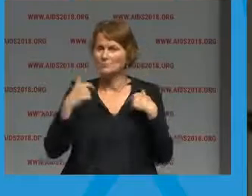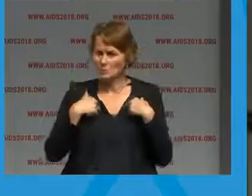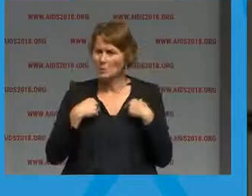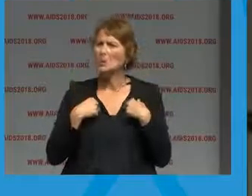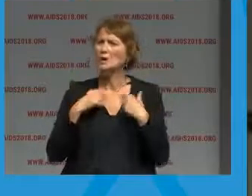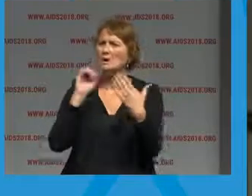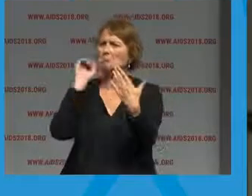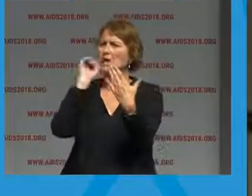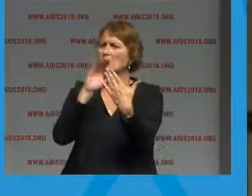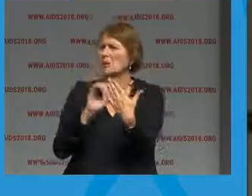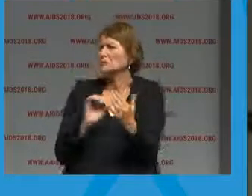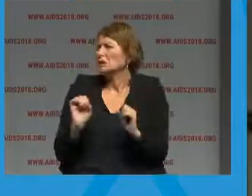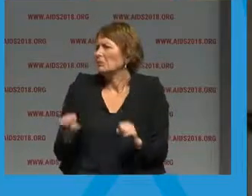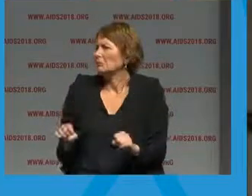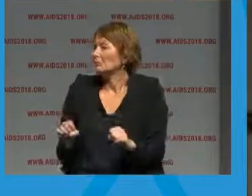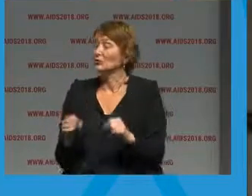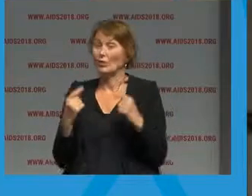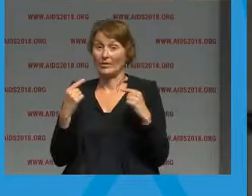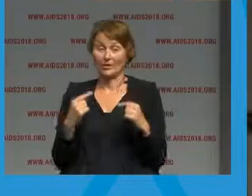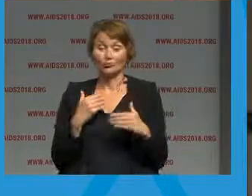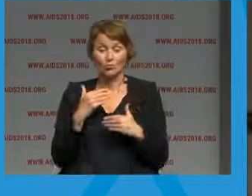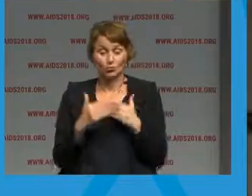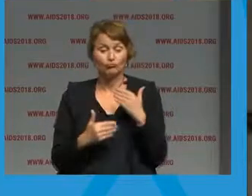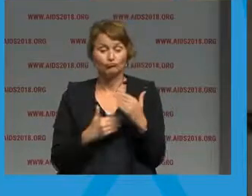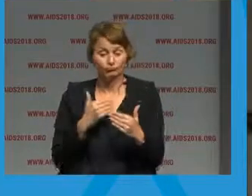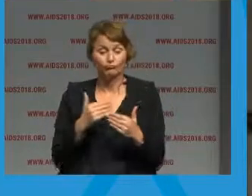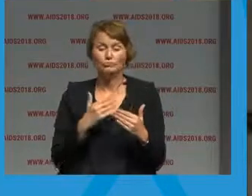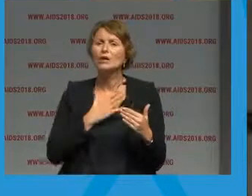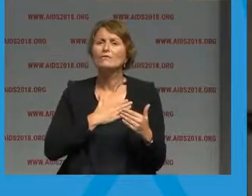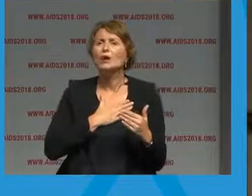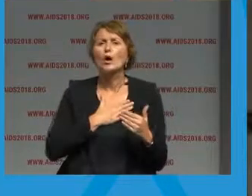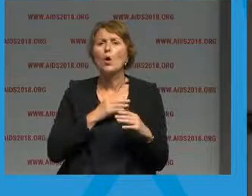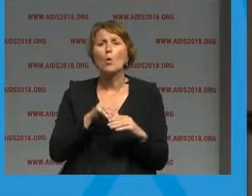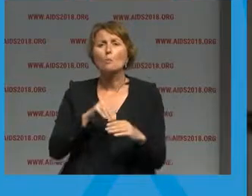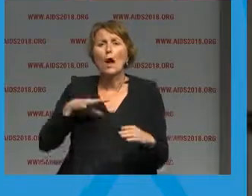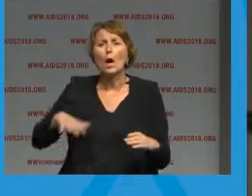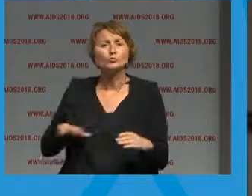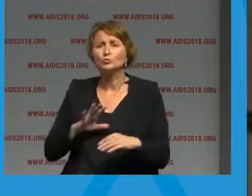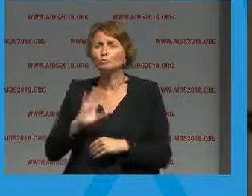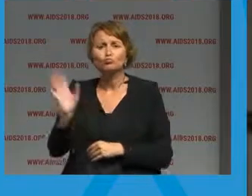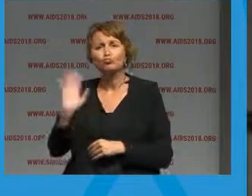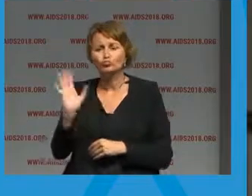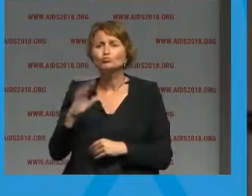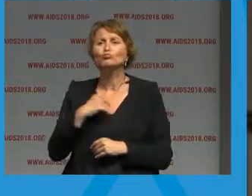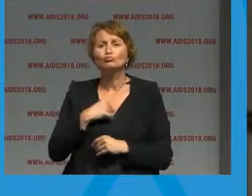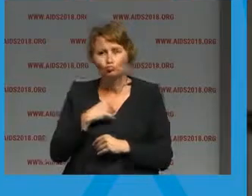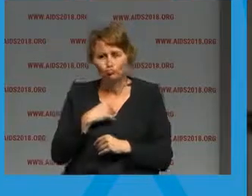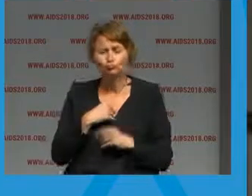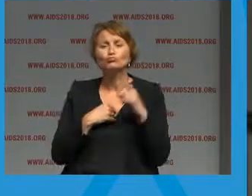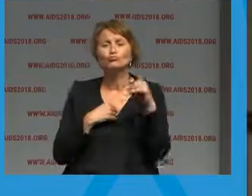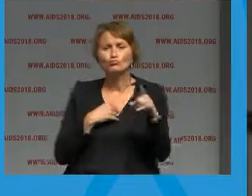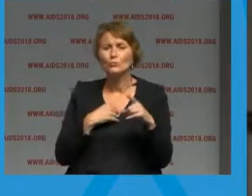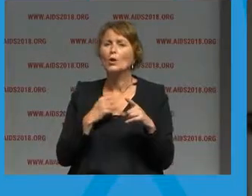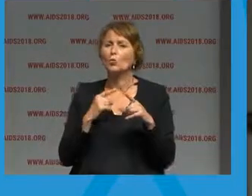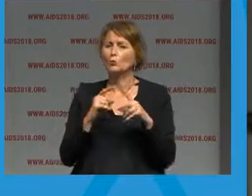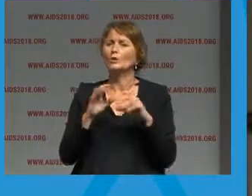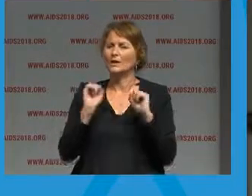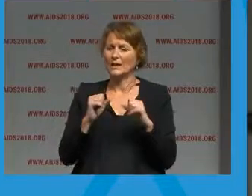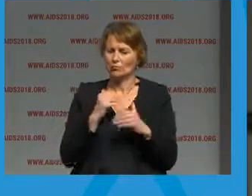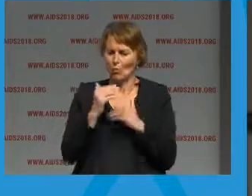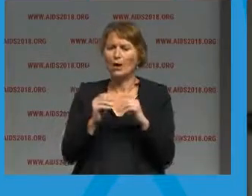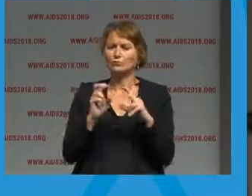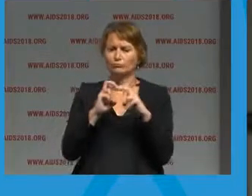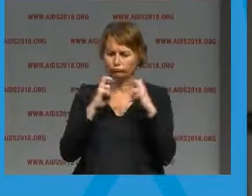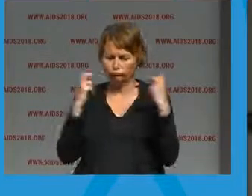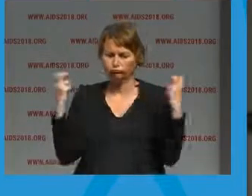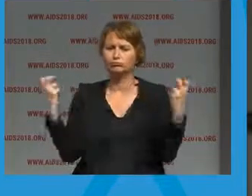that. So with this particular process, I feel we have not been left out. We have a part, at least we have a seat around the table in the process.